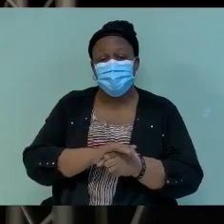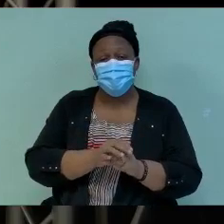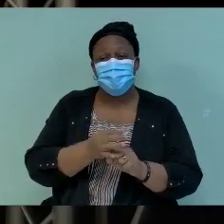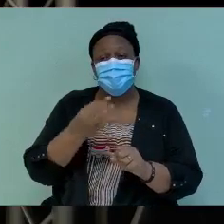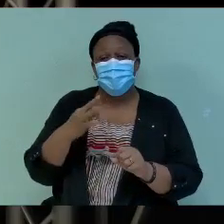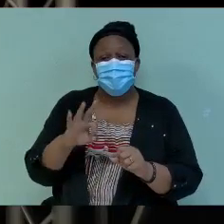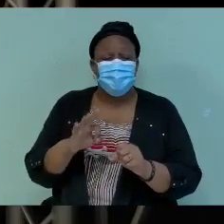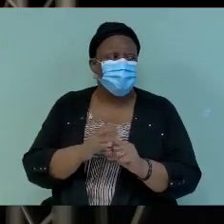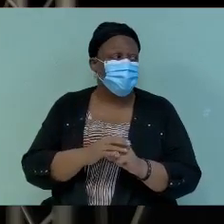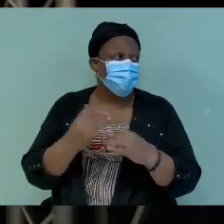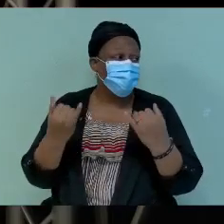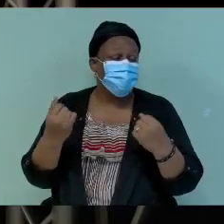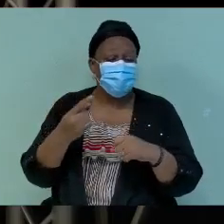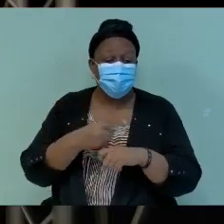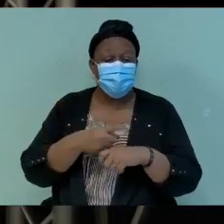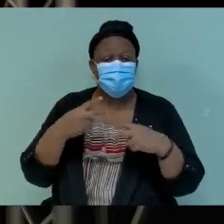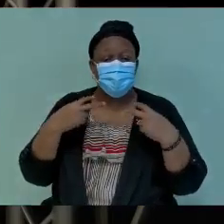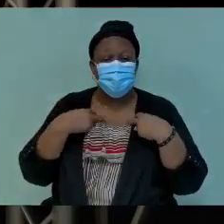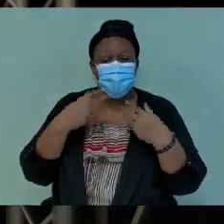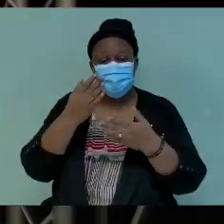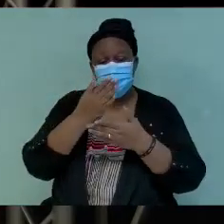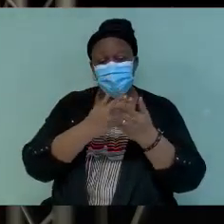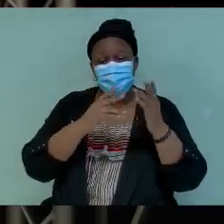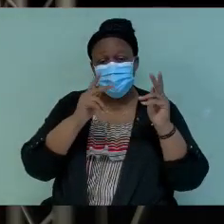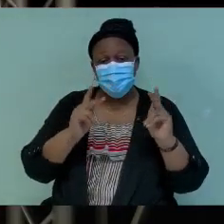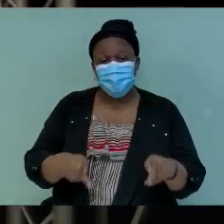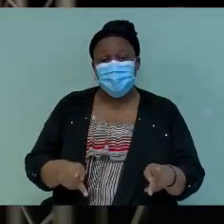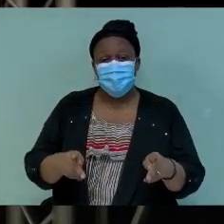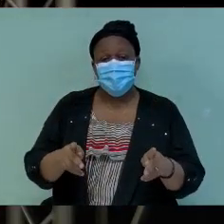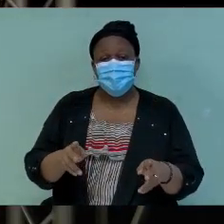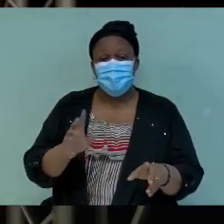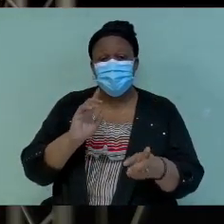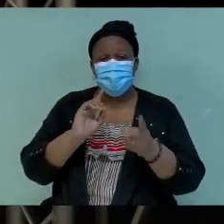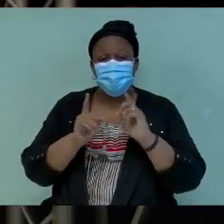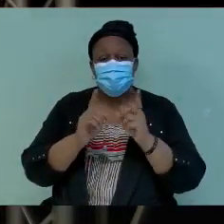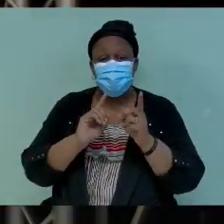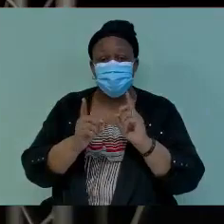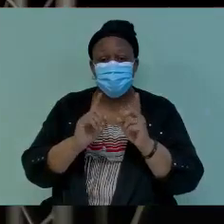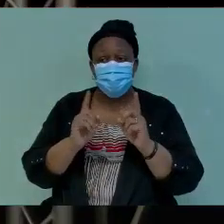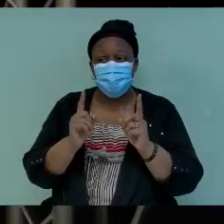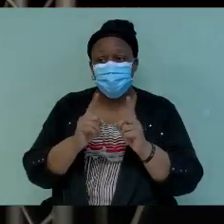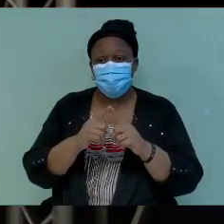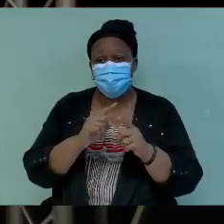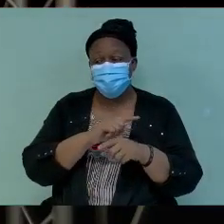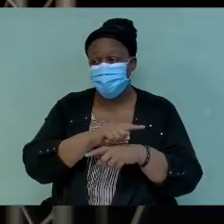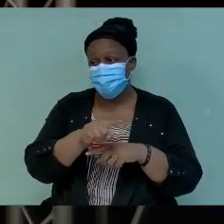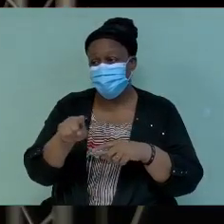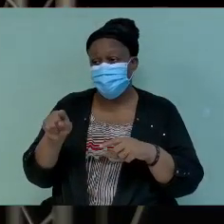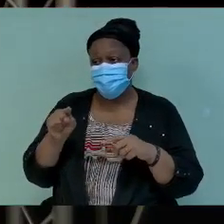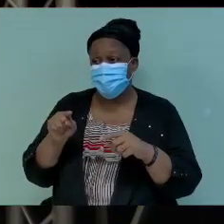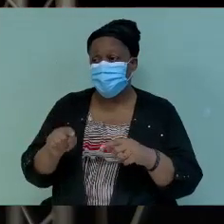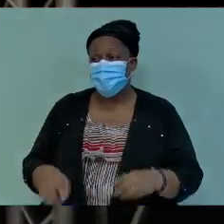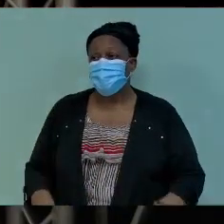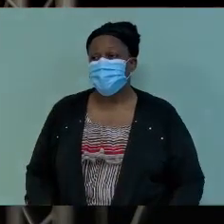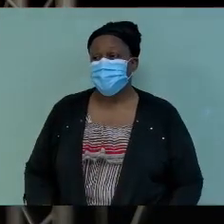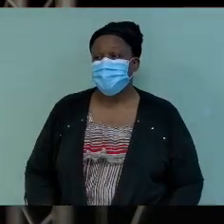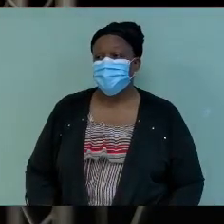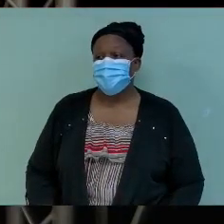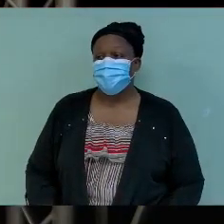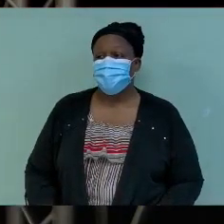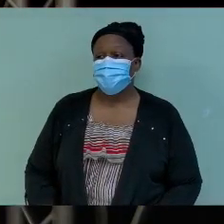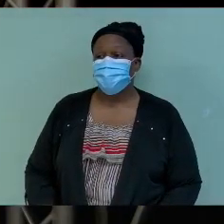of presenters for you, including Mr. Keith Lee Phillip, who is the director of the Solid Waste